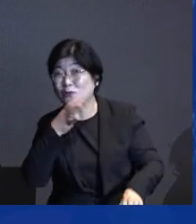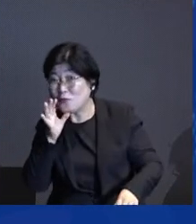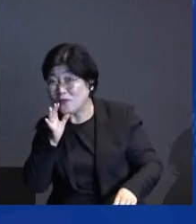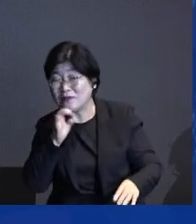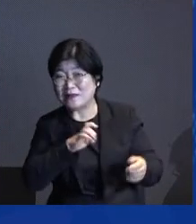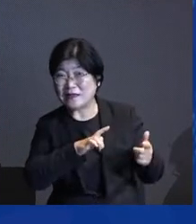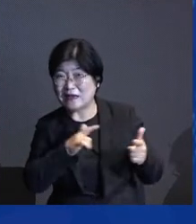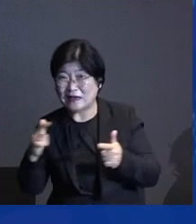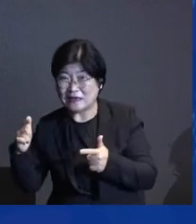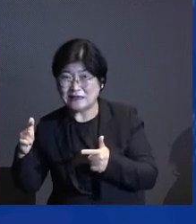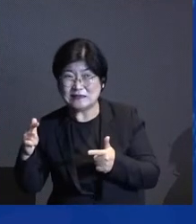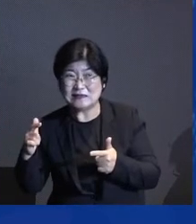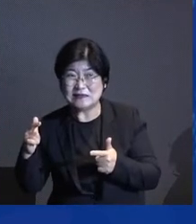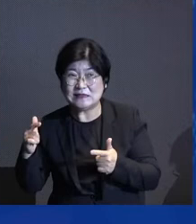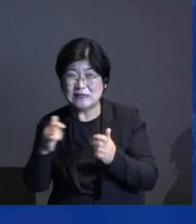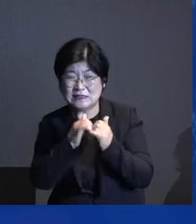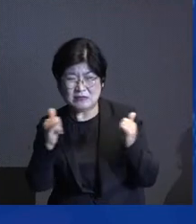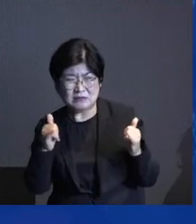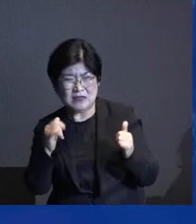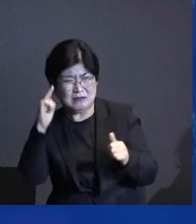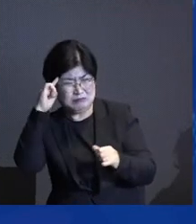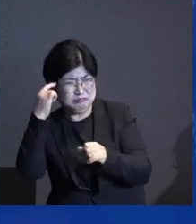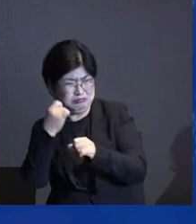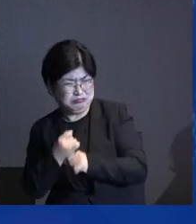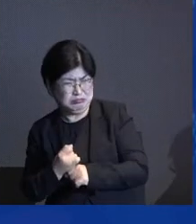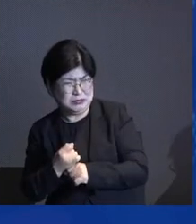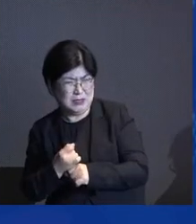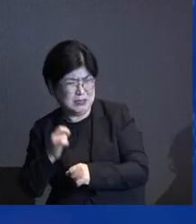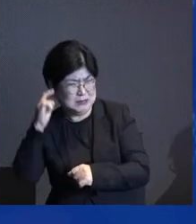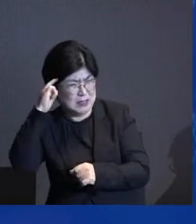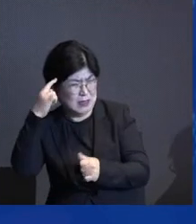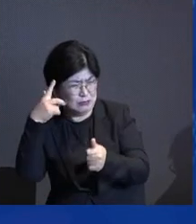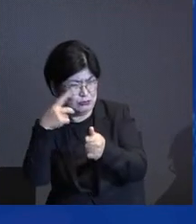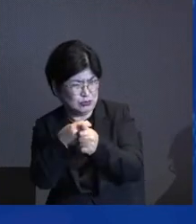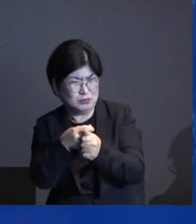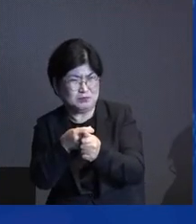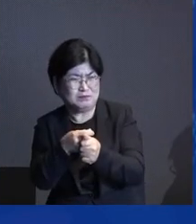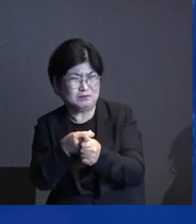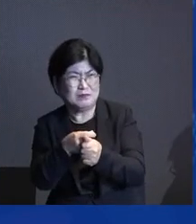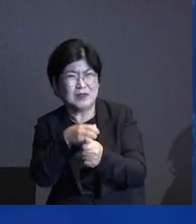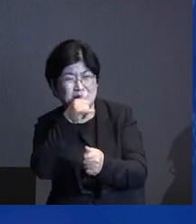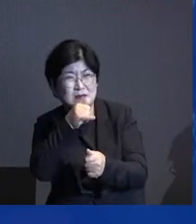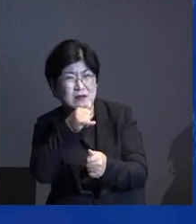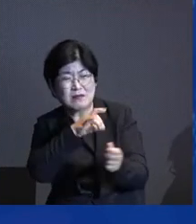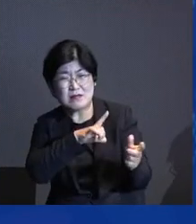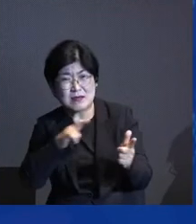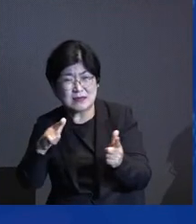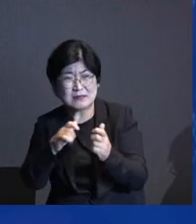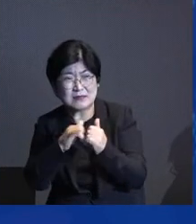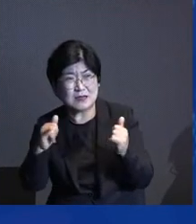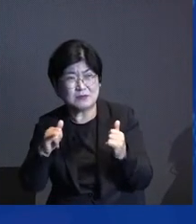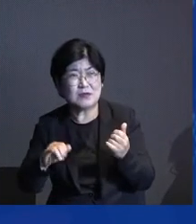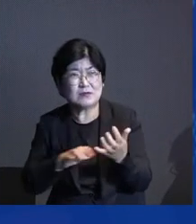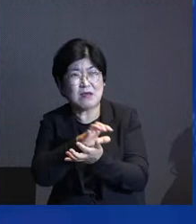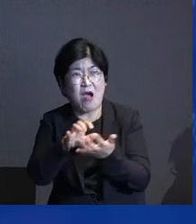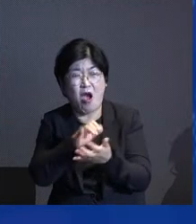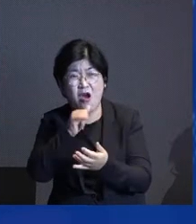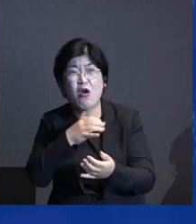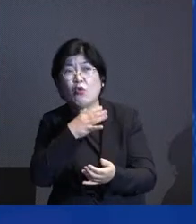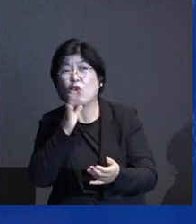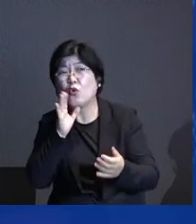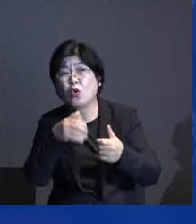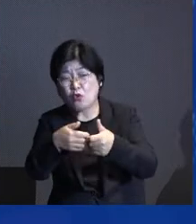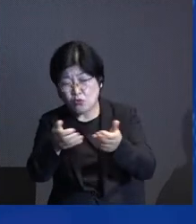with respect to this latter group, the very large and very heterogeneous group of older people, ageism is